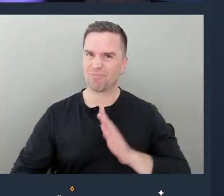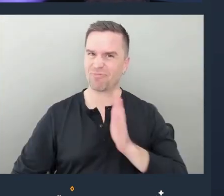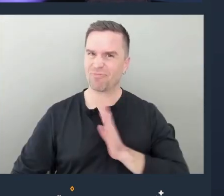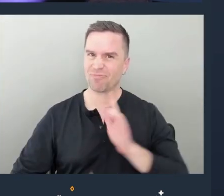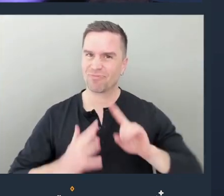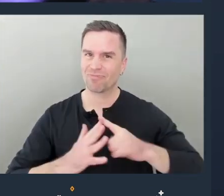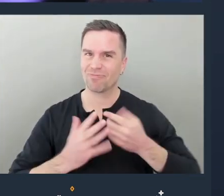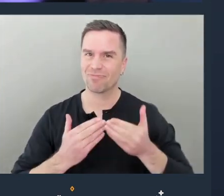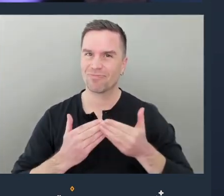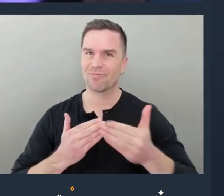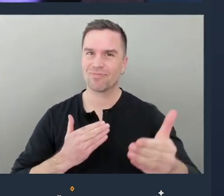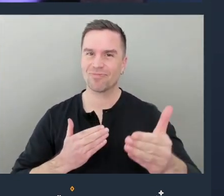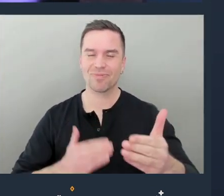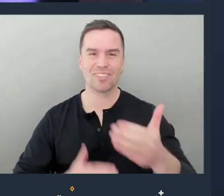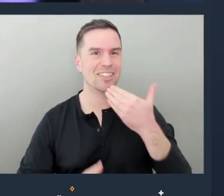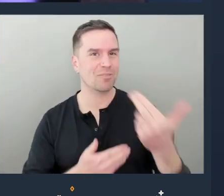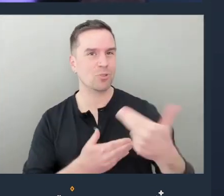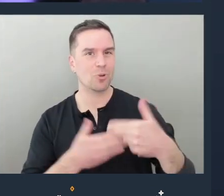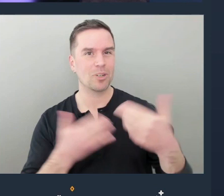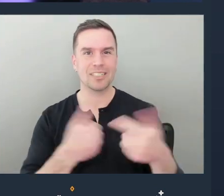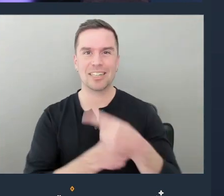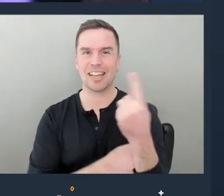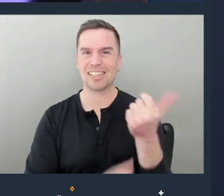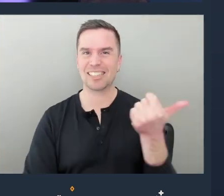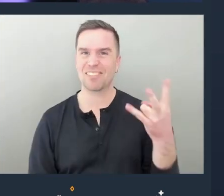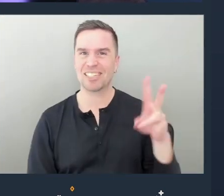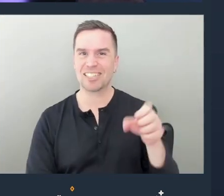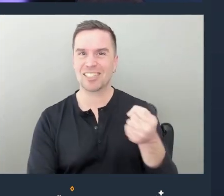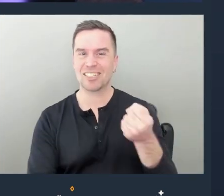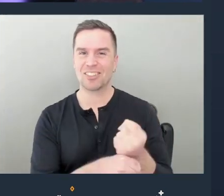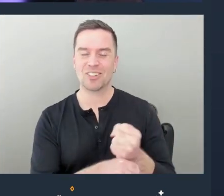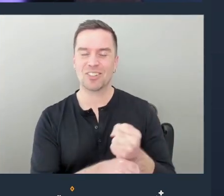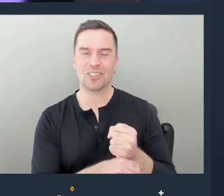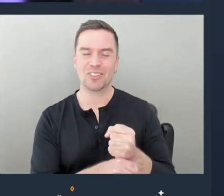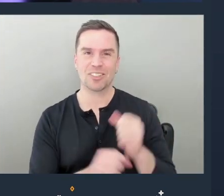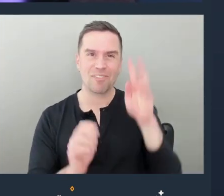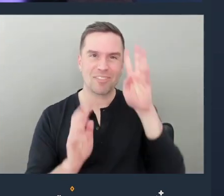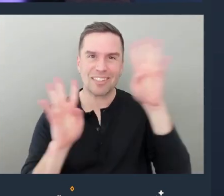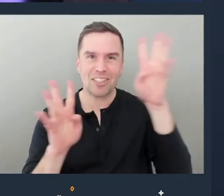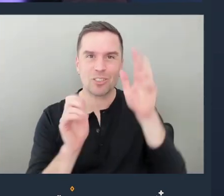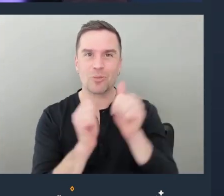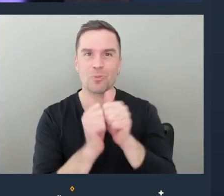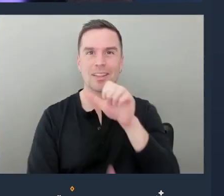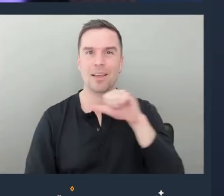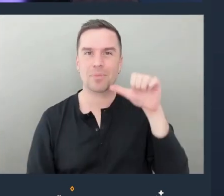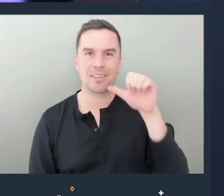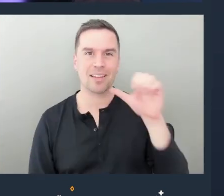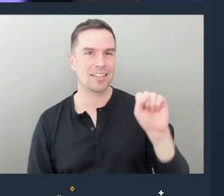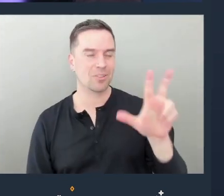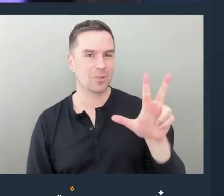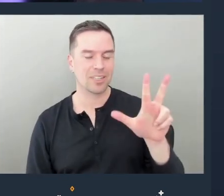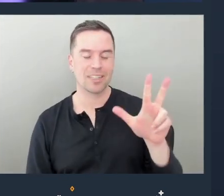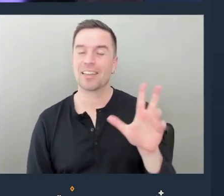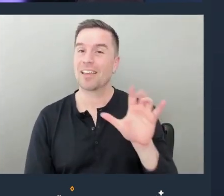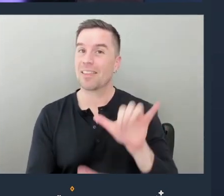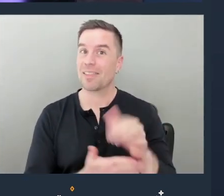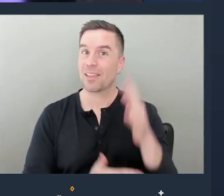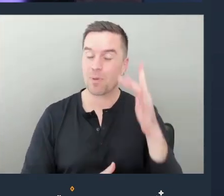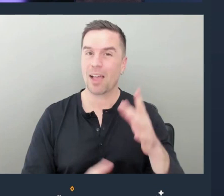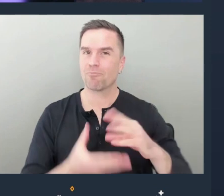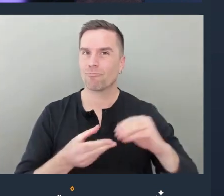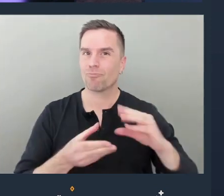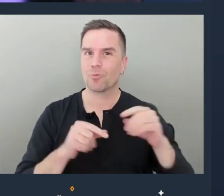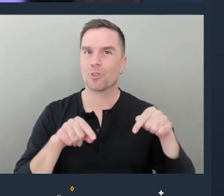today as we celebrate 17 years of innovation with Amazon S3. As Swami mentioned this morning during AWS Innovate, S3